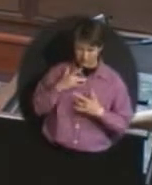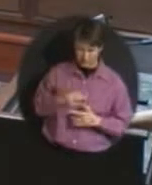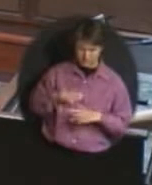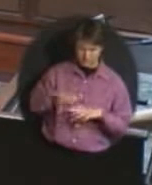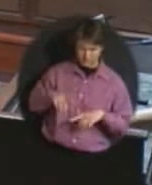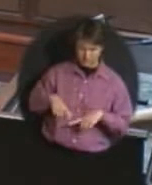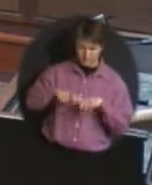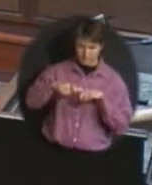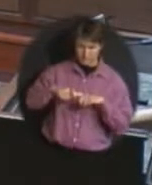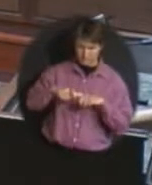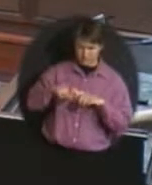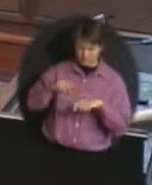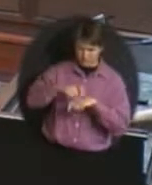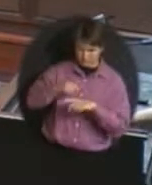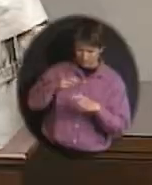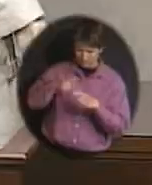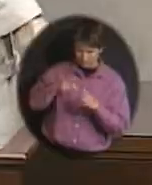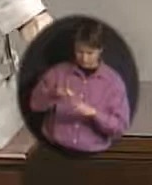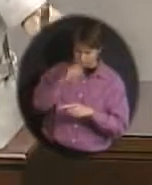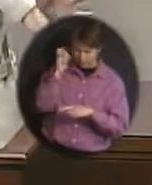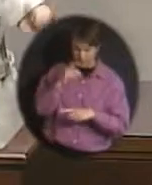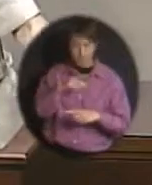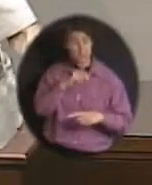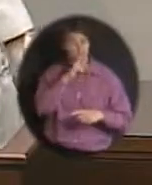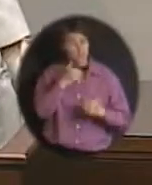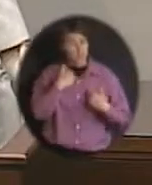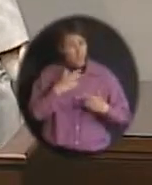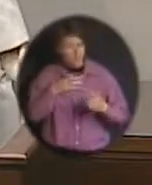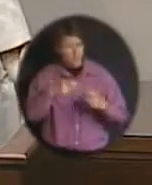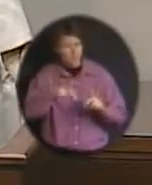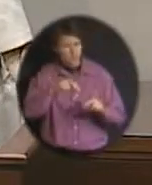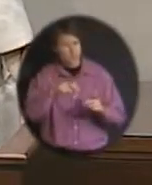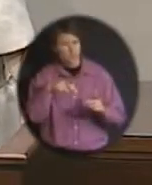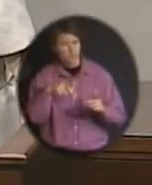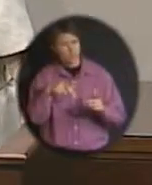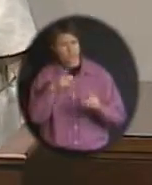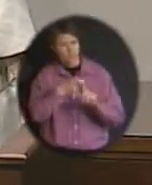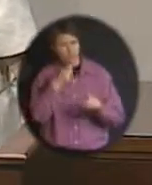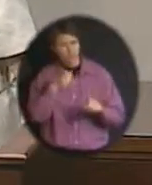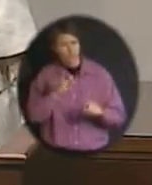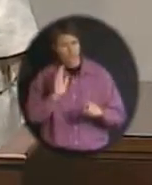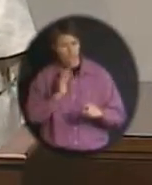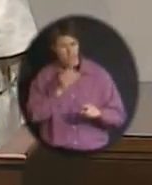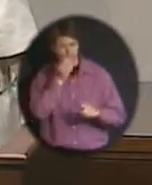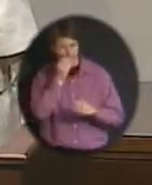that correct? Actually, we have had some opportunities from the summer from our